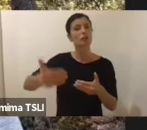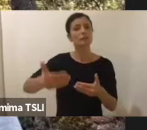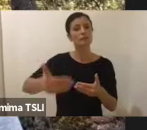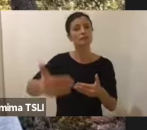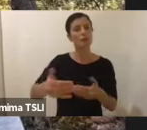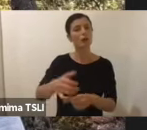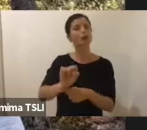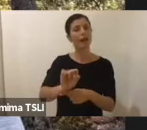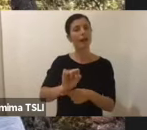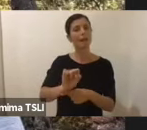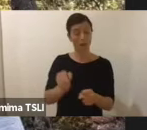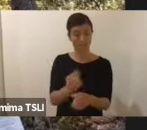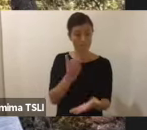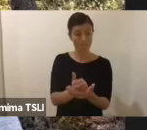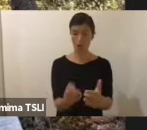are don't happen again